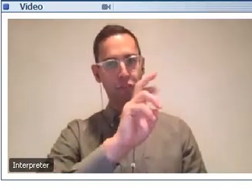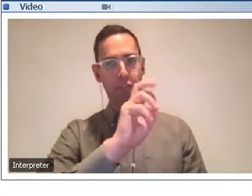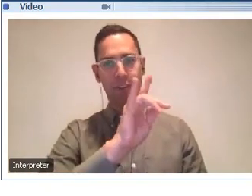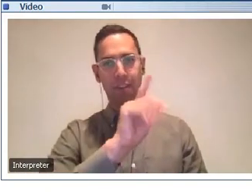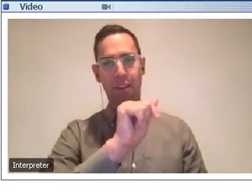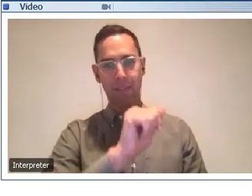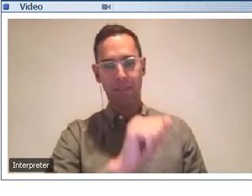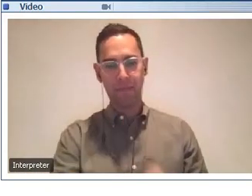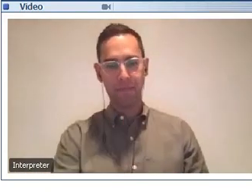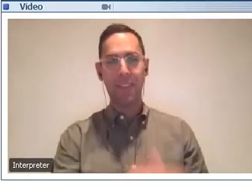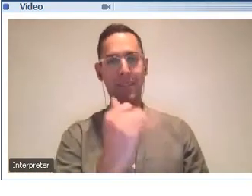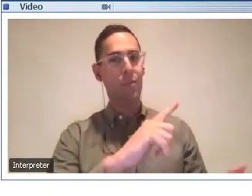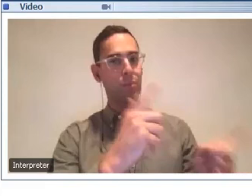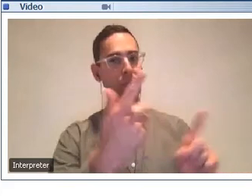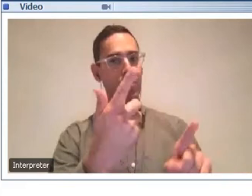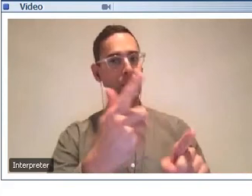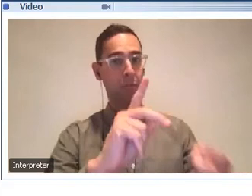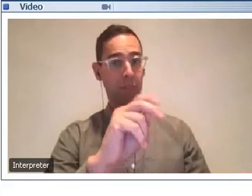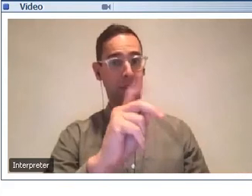going to turn it over to Callie.